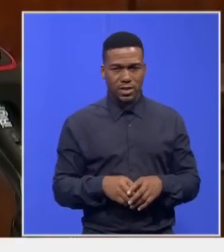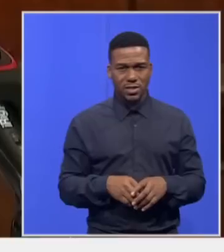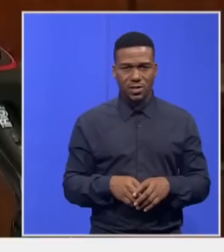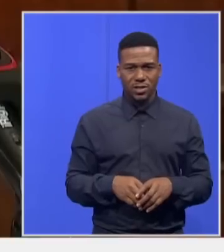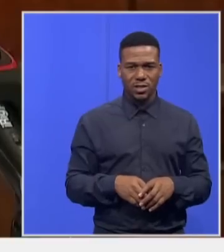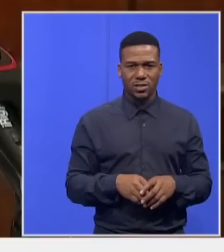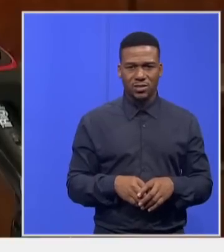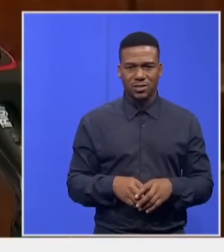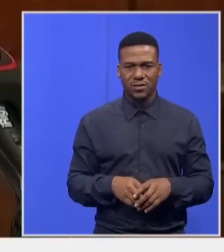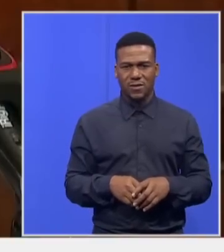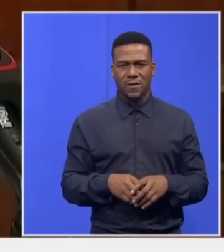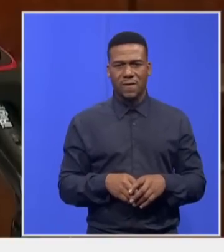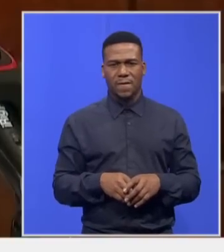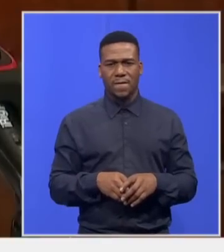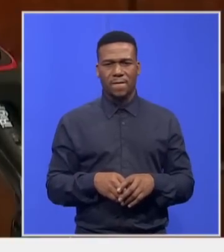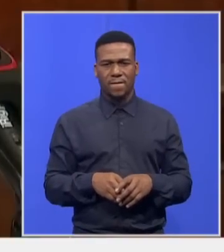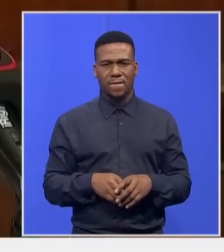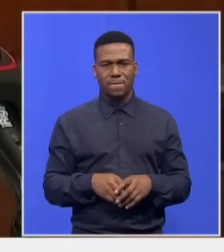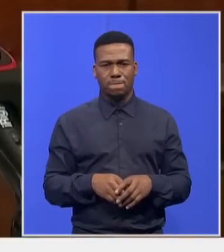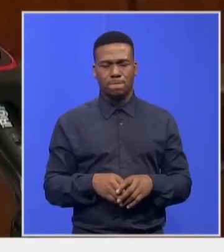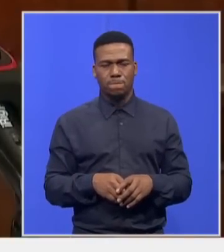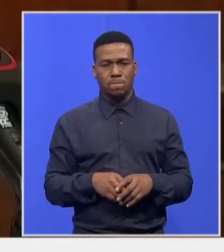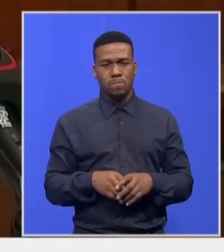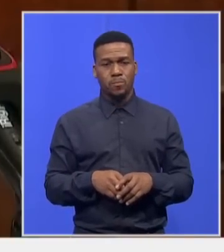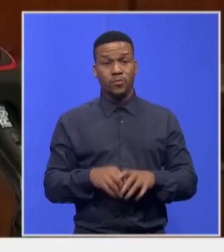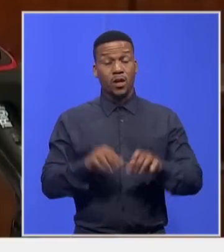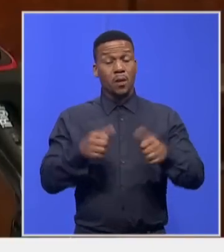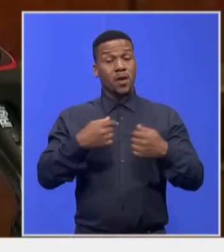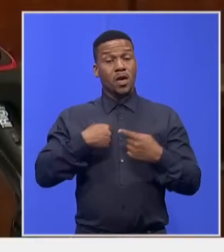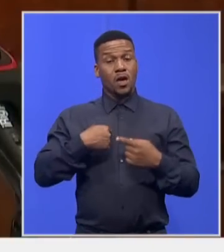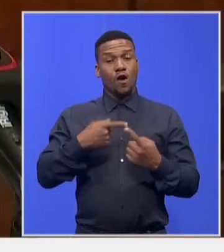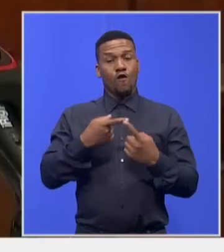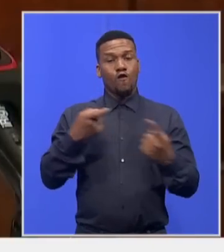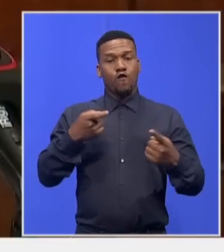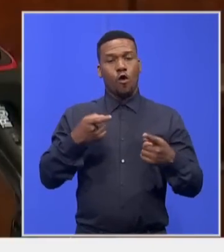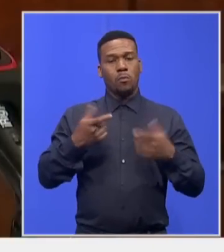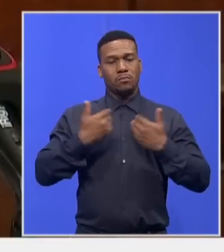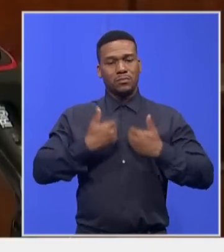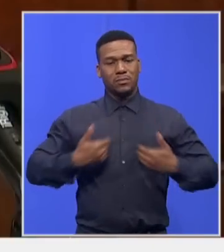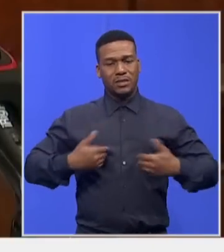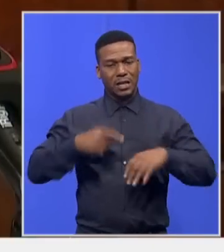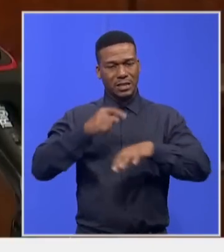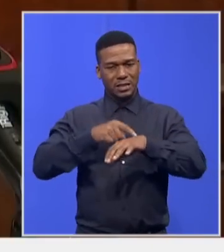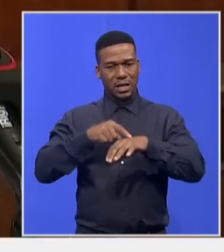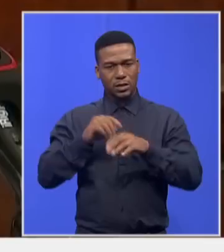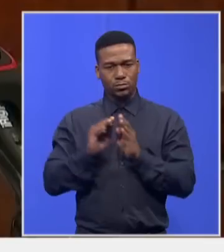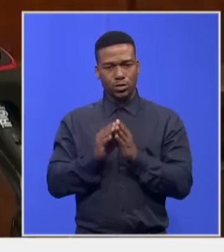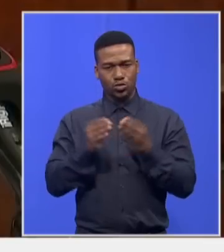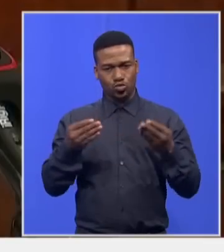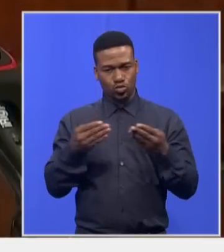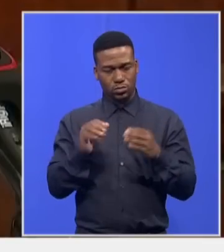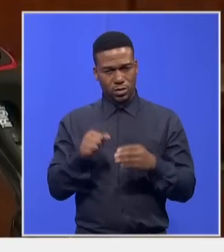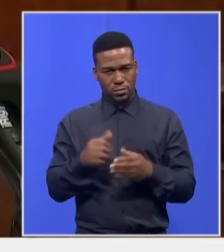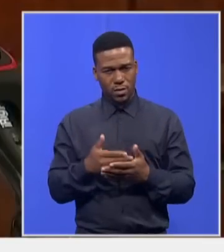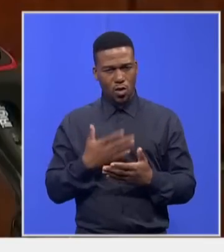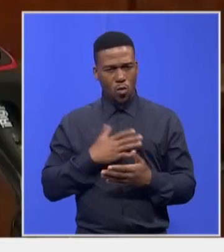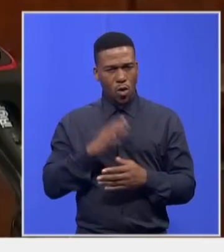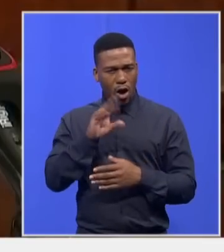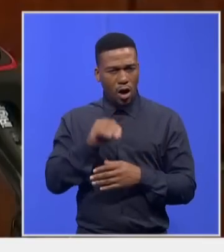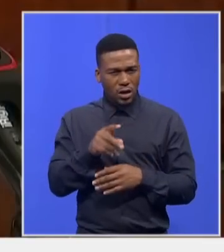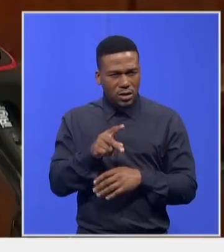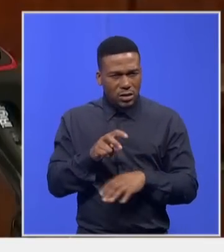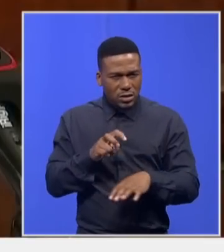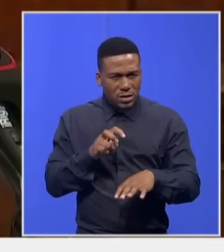Morning, Minister. This is Amanda Khoza from the Sunday Times. I just want to know, is the Minister saying that there was no need for a